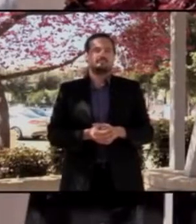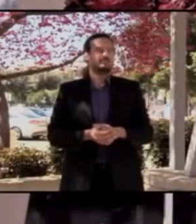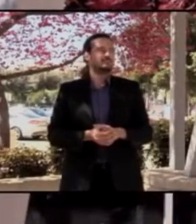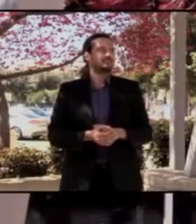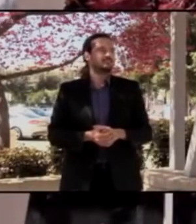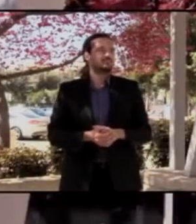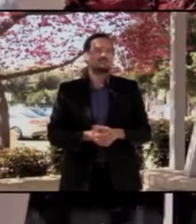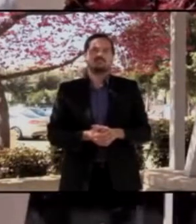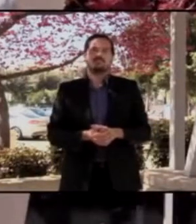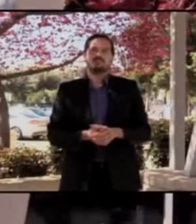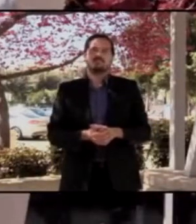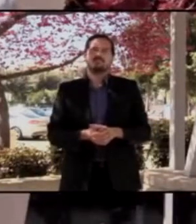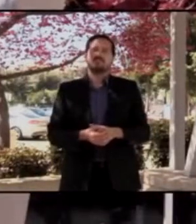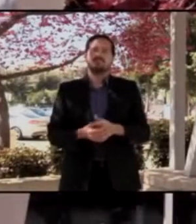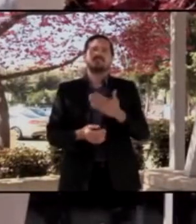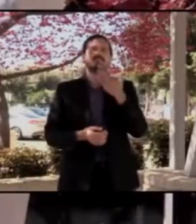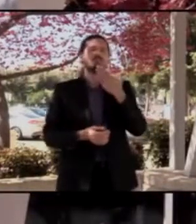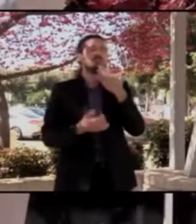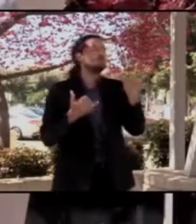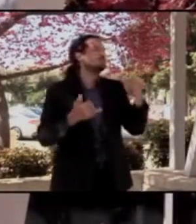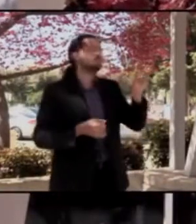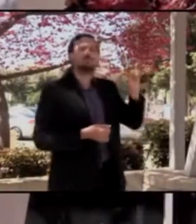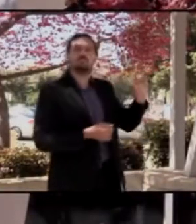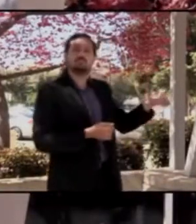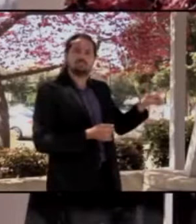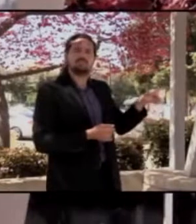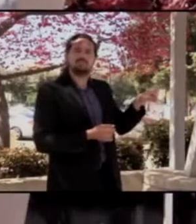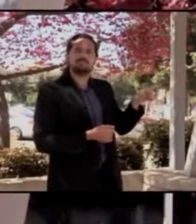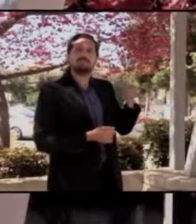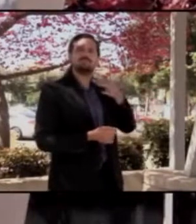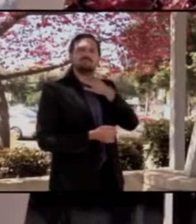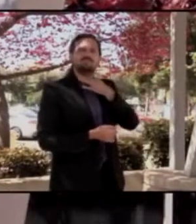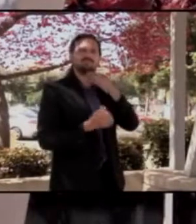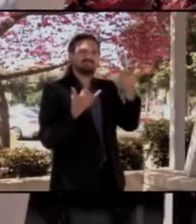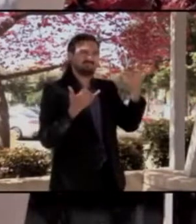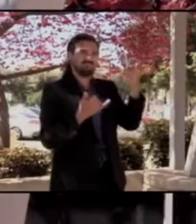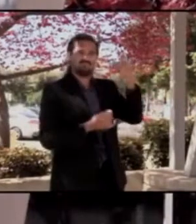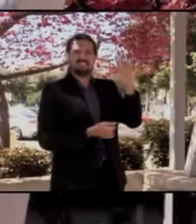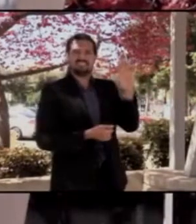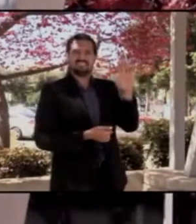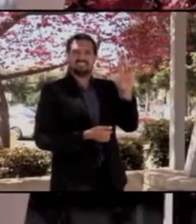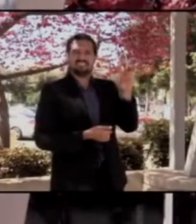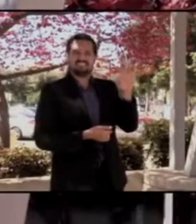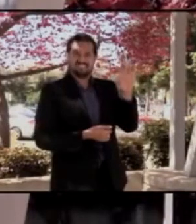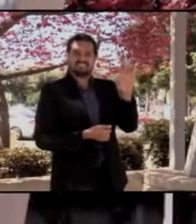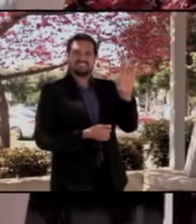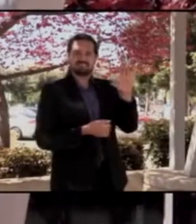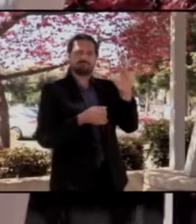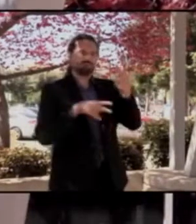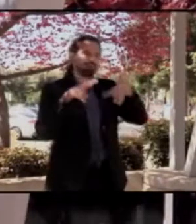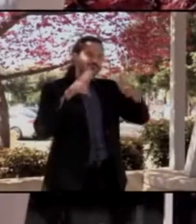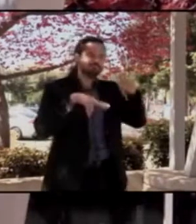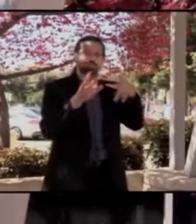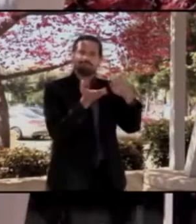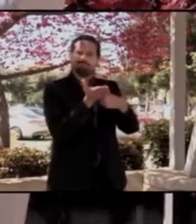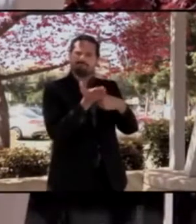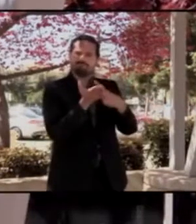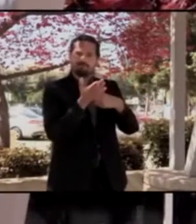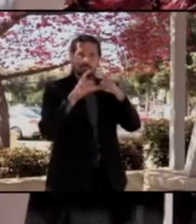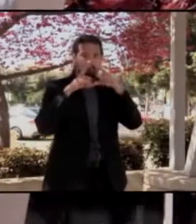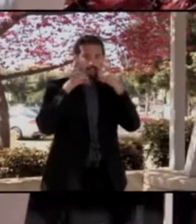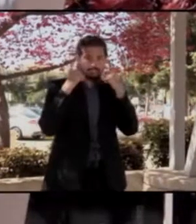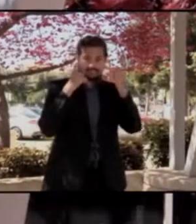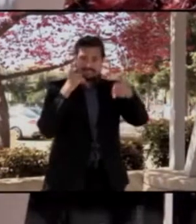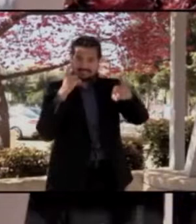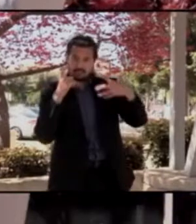Thank you. Dr. Cody, the CDC is reportedly reevaluating wearing masks outdoors, especially in